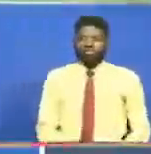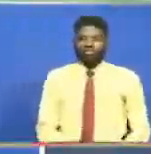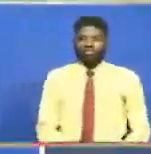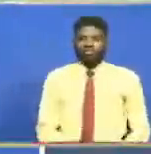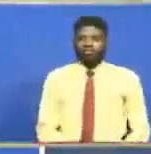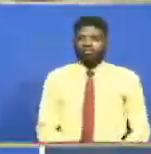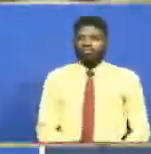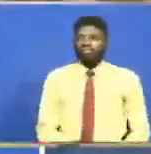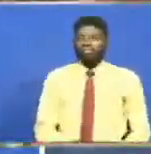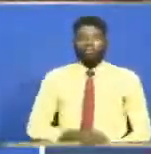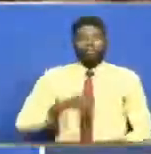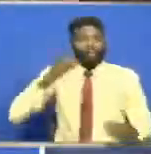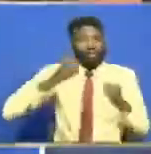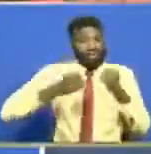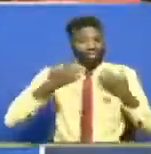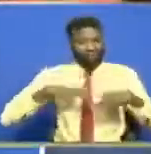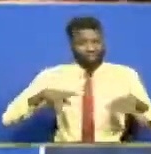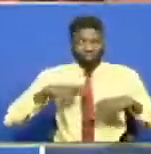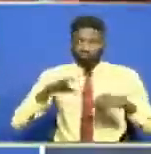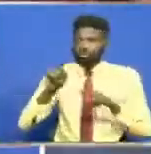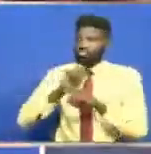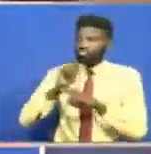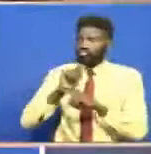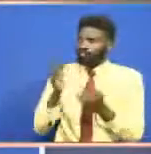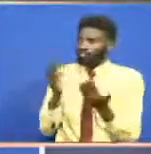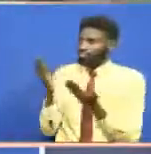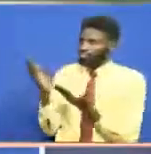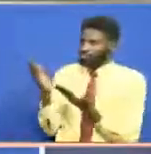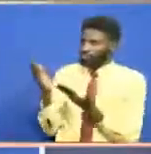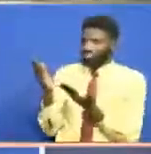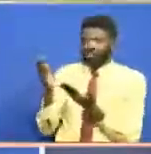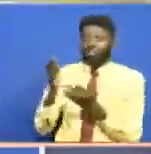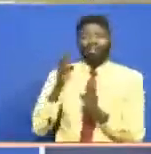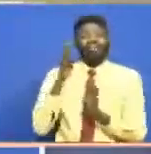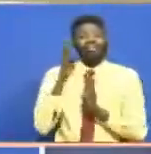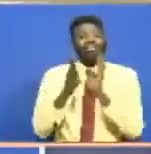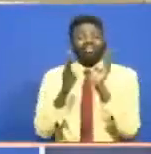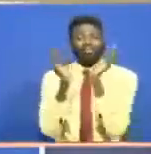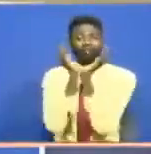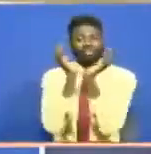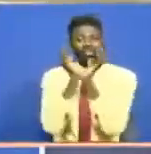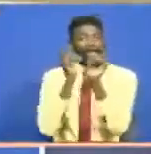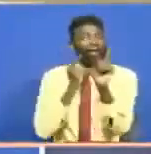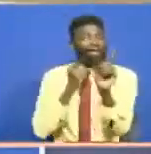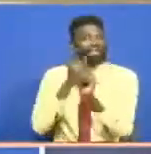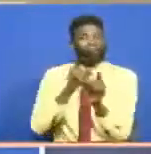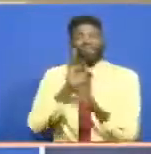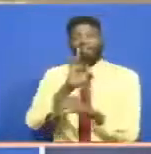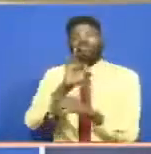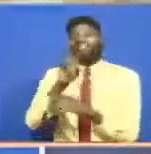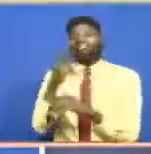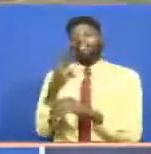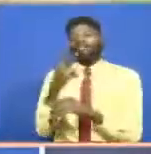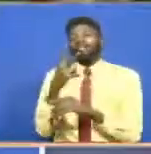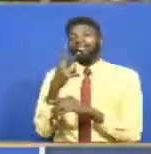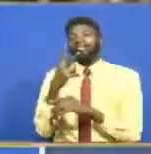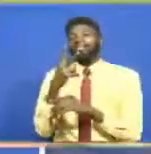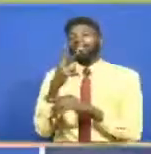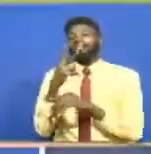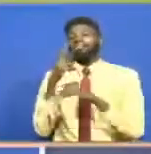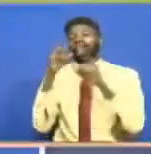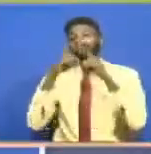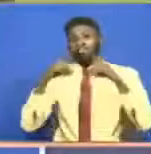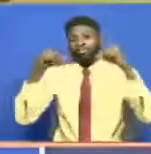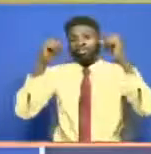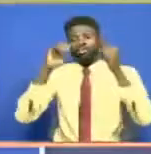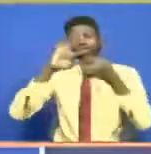The athletes currently in bubble training camp at Kasarani in preparation for the 32nd Tokyo 2020 Olympic Games will remain